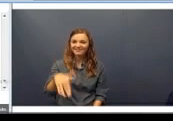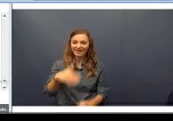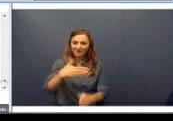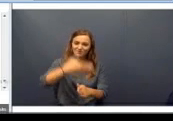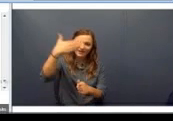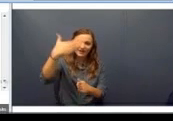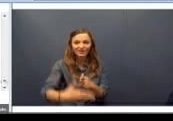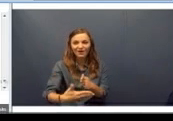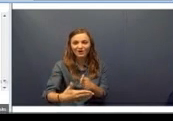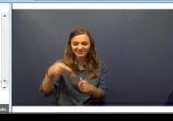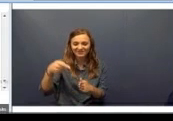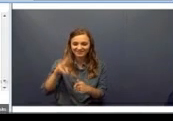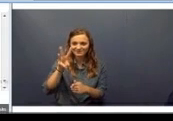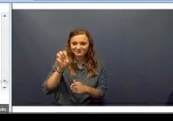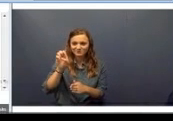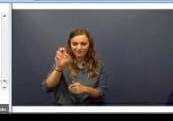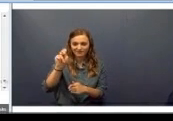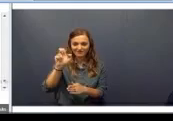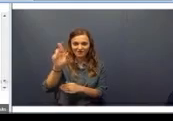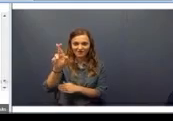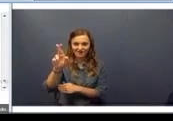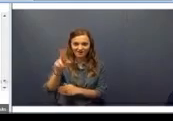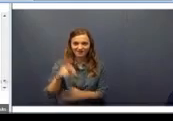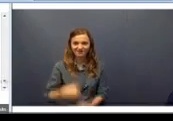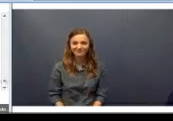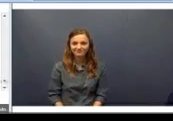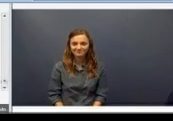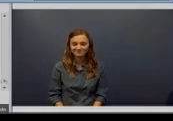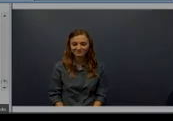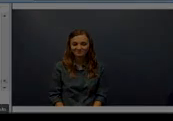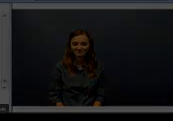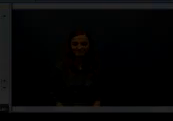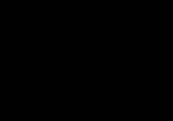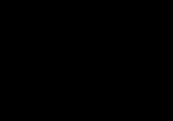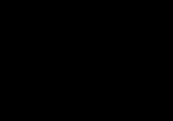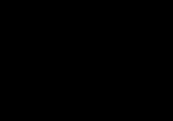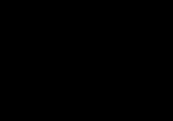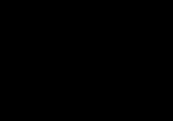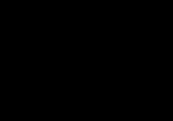have a good evening. I think that will bring a close to this webinar.